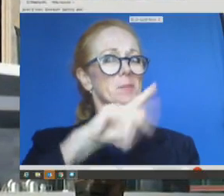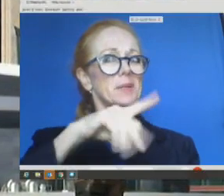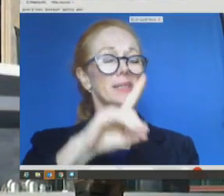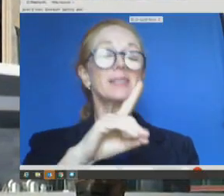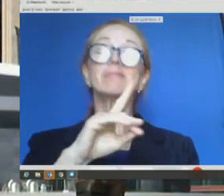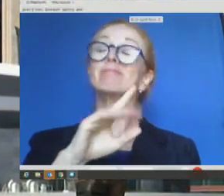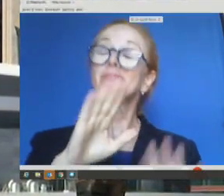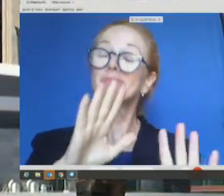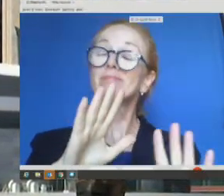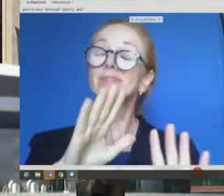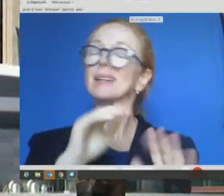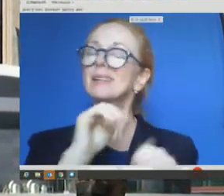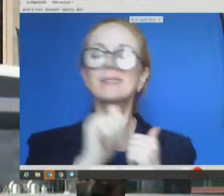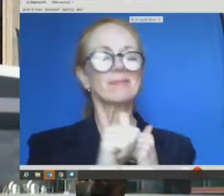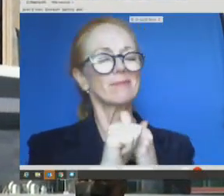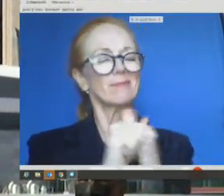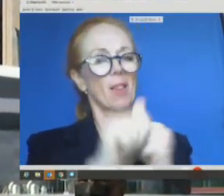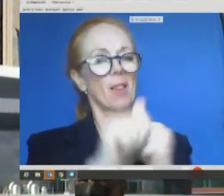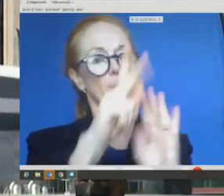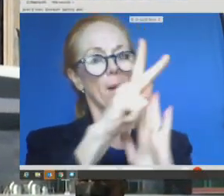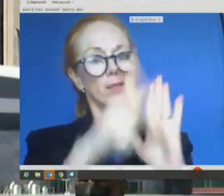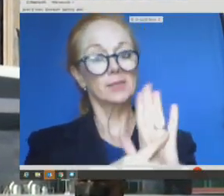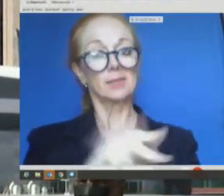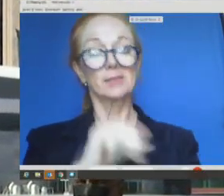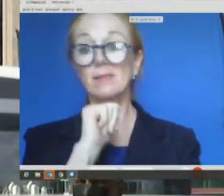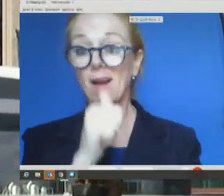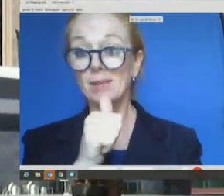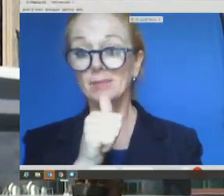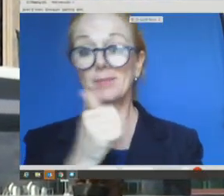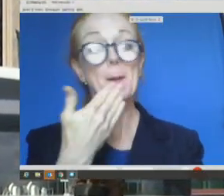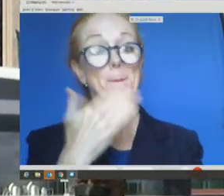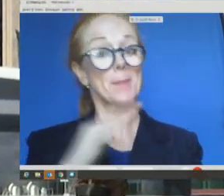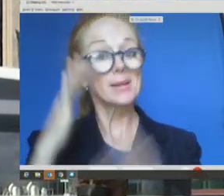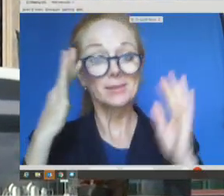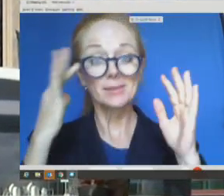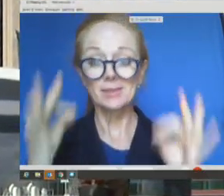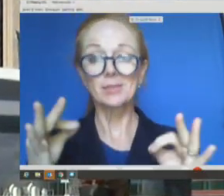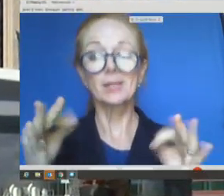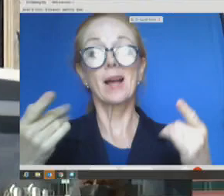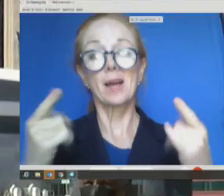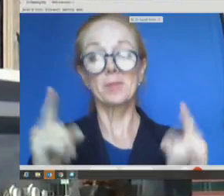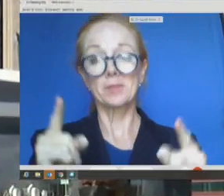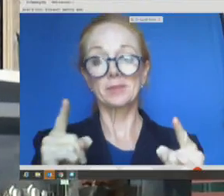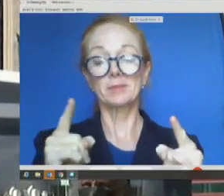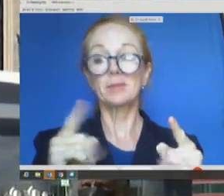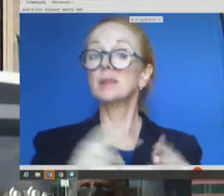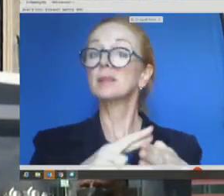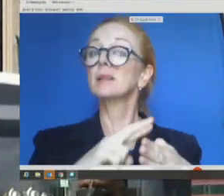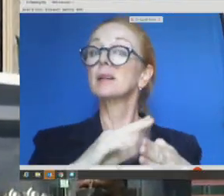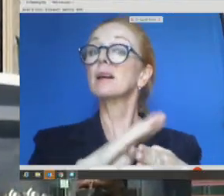didn't follow policy. So those bad decisions have consequences,